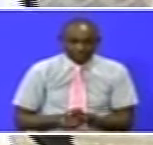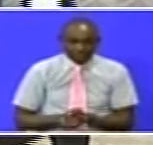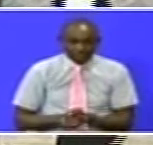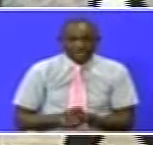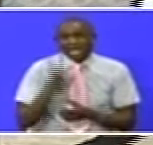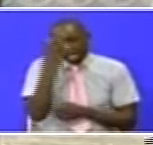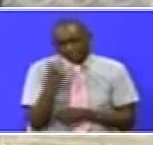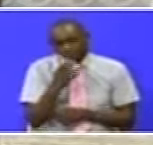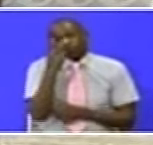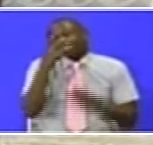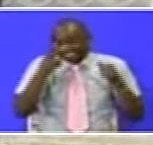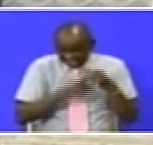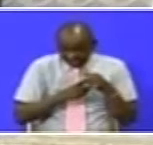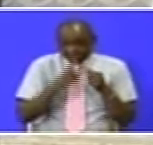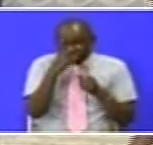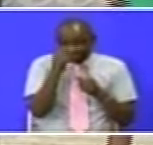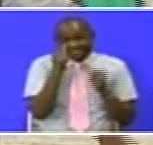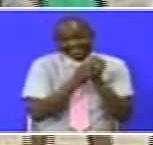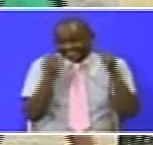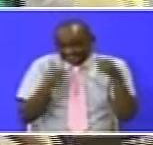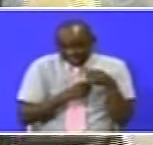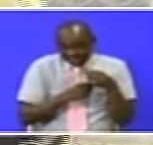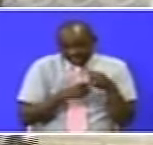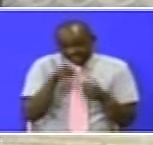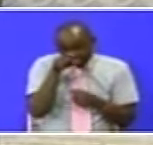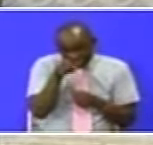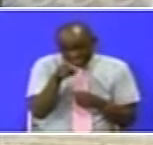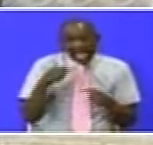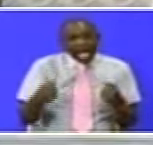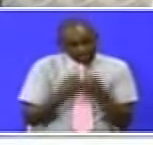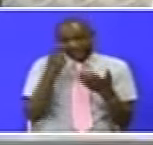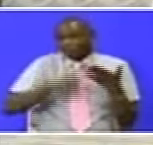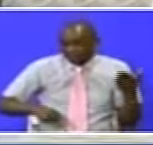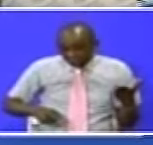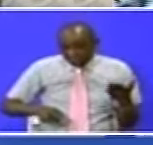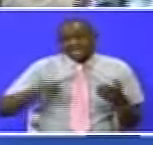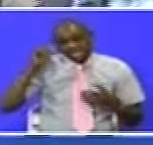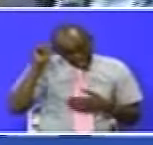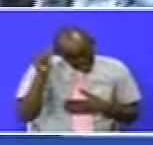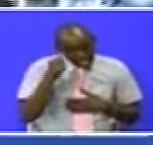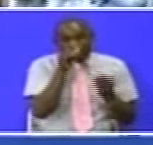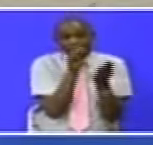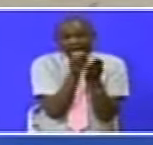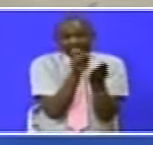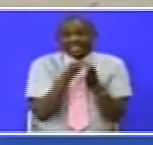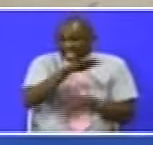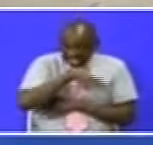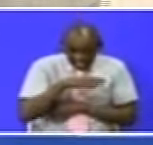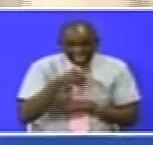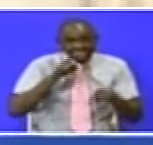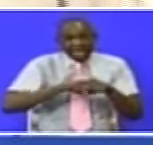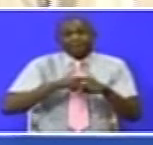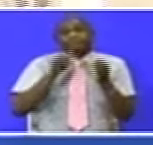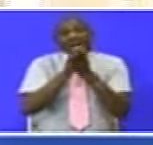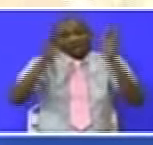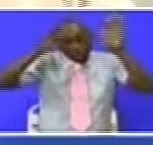April the 27th, 2016, marks a historic day in Kenya's banking sector, with a collapsed bank